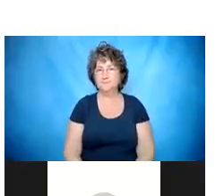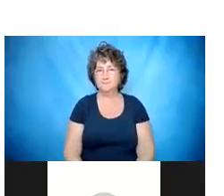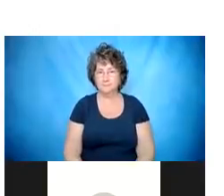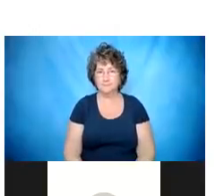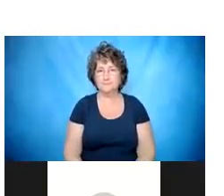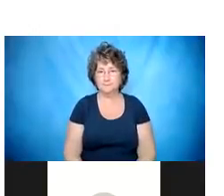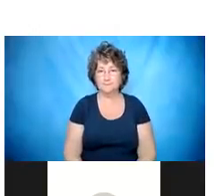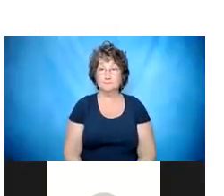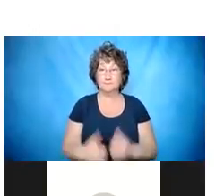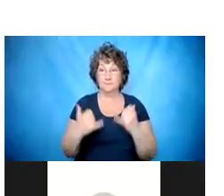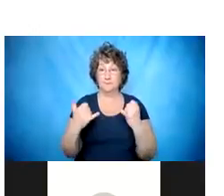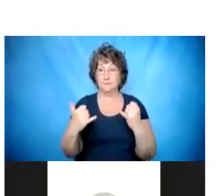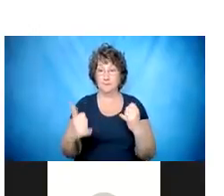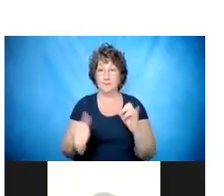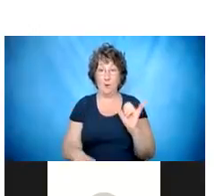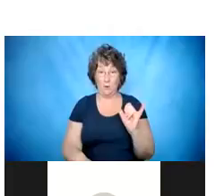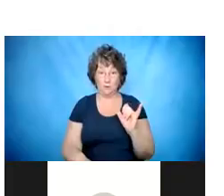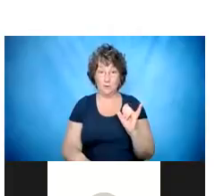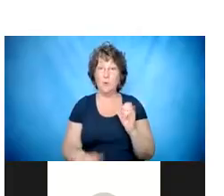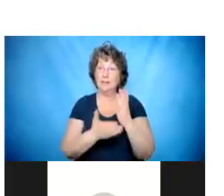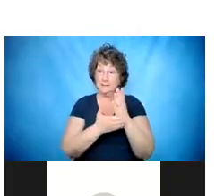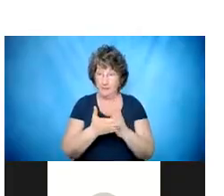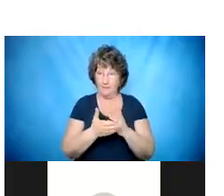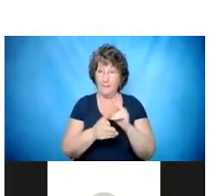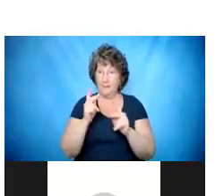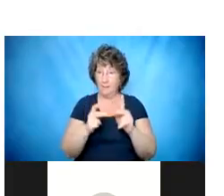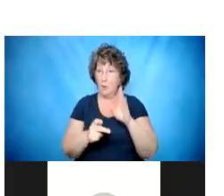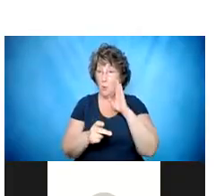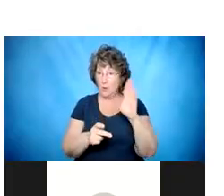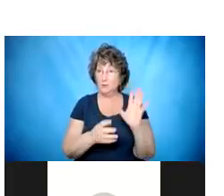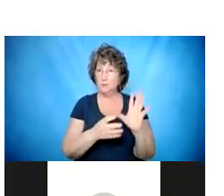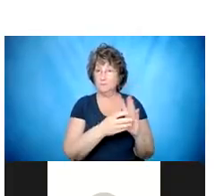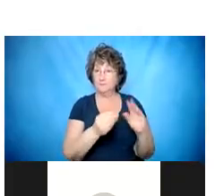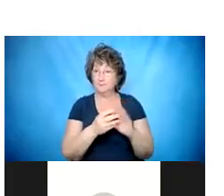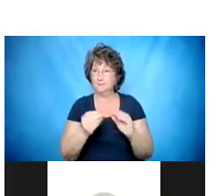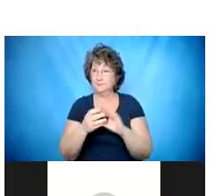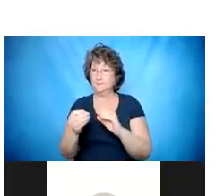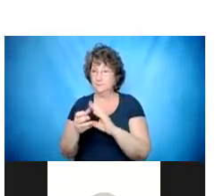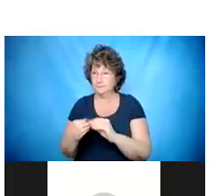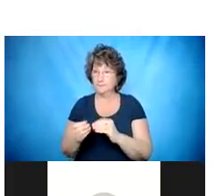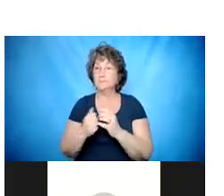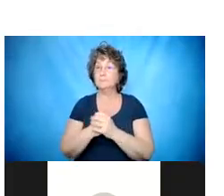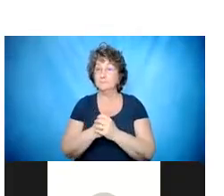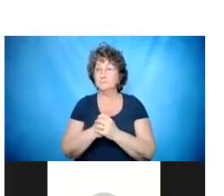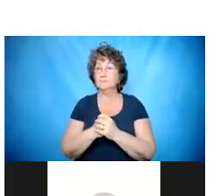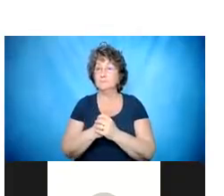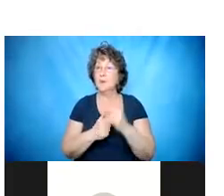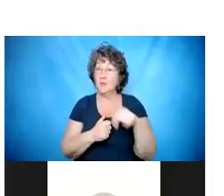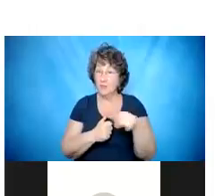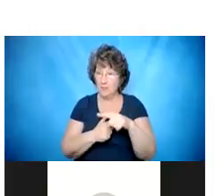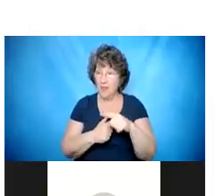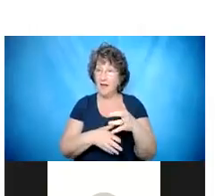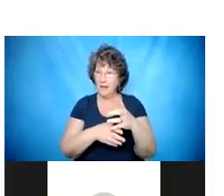And today we will also hear from some panelists, two consumers who receive regional